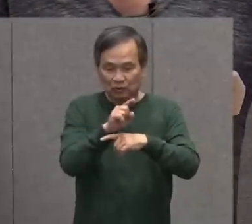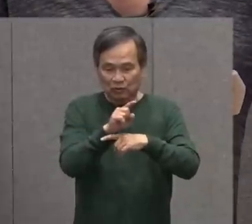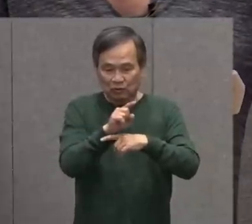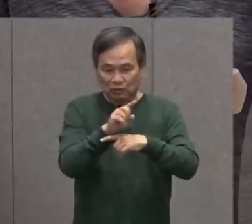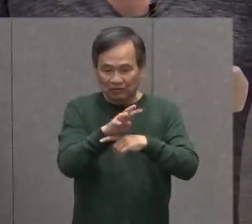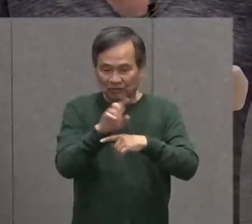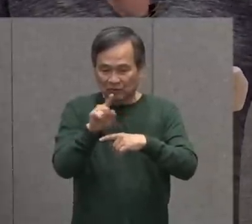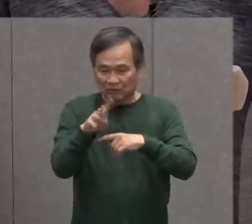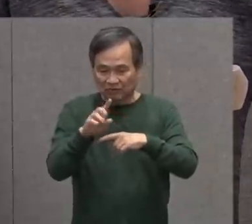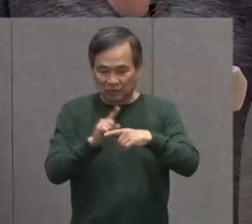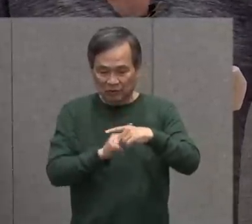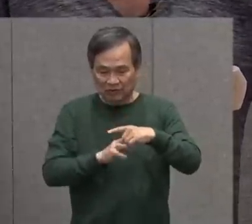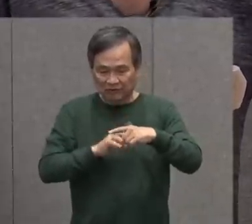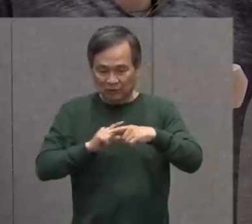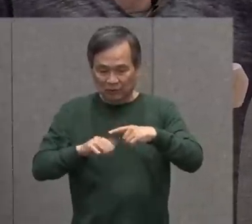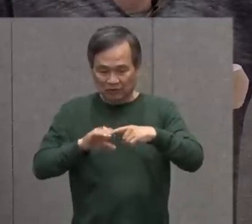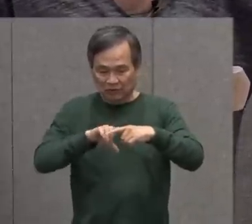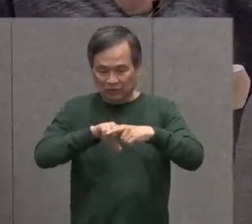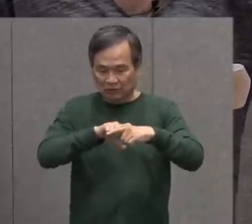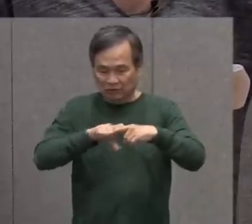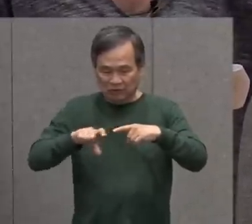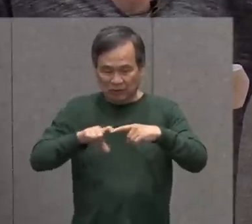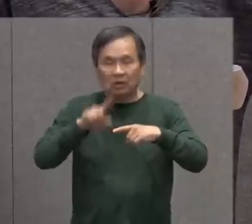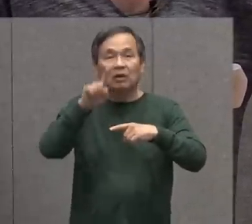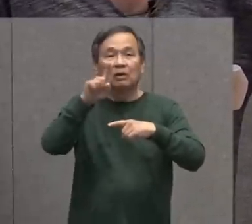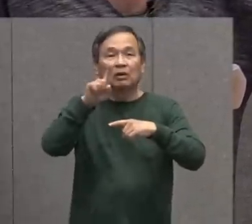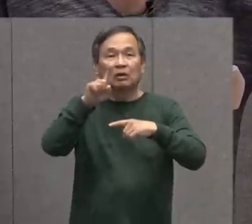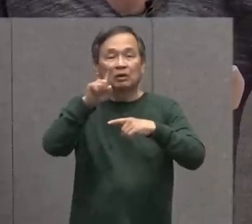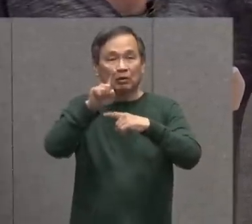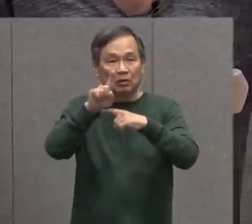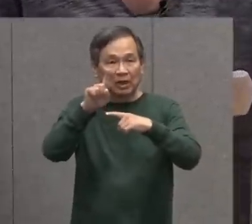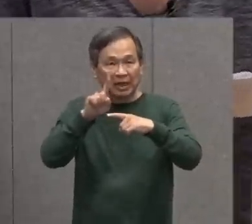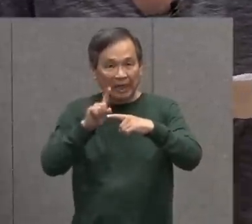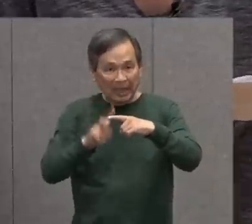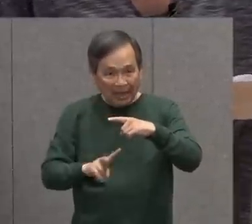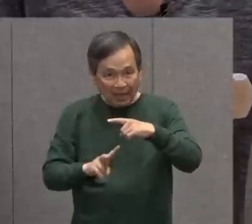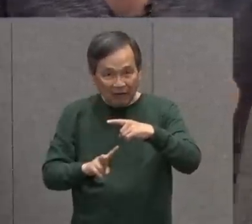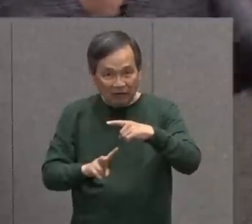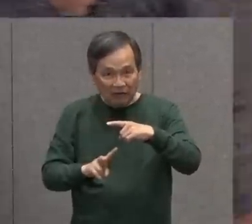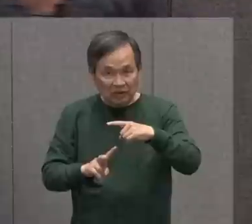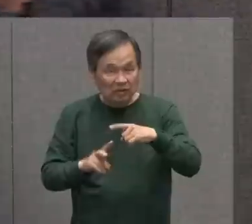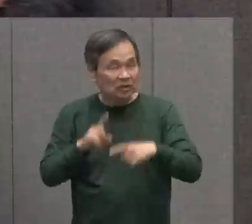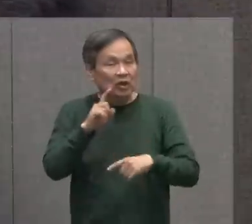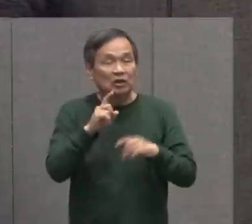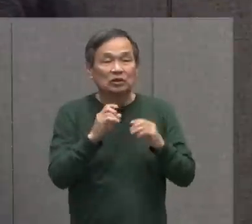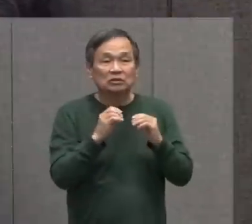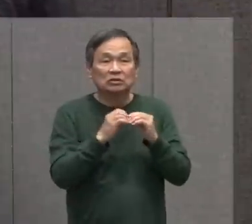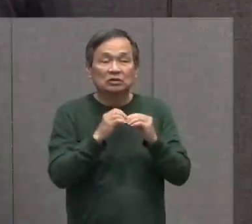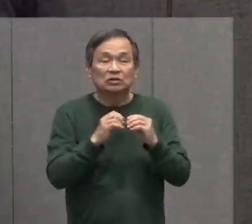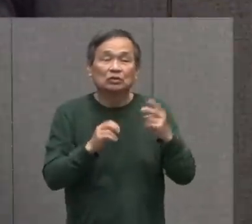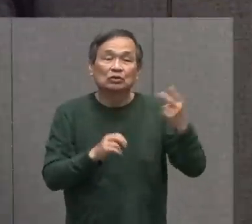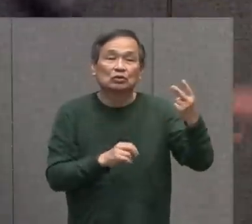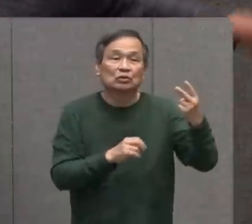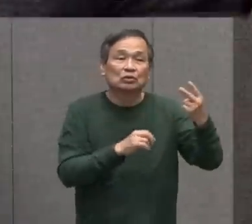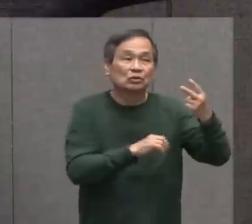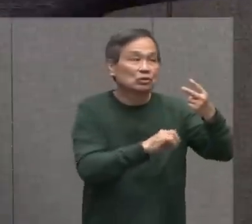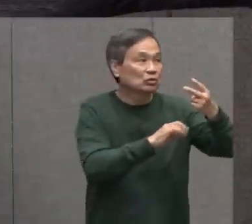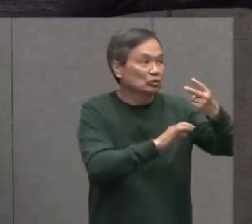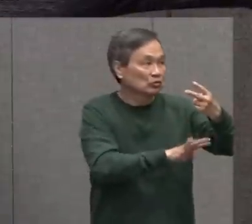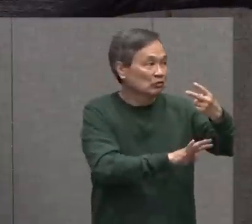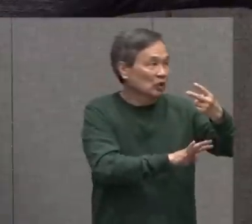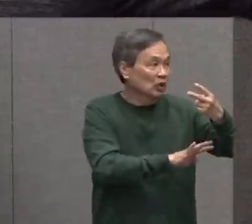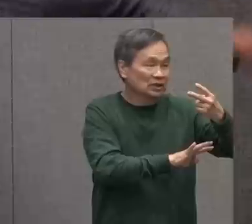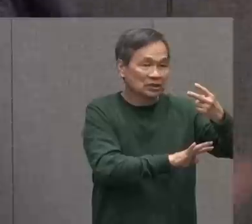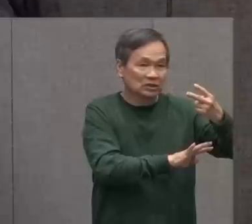also the same as a half, right? So I could add on 2/4, then that gives me 2 out here. And I know